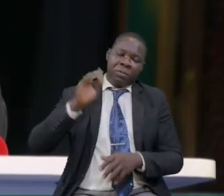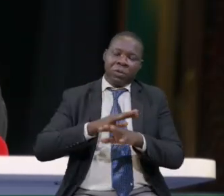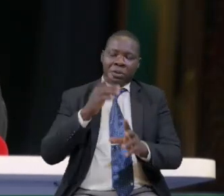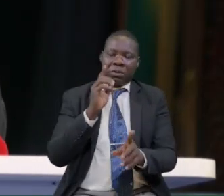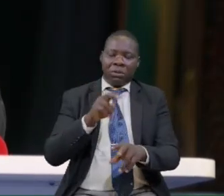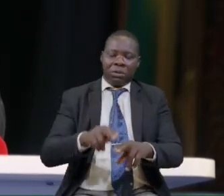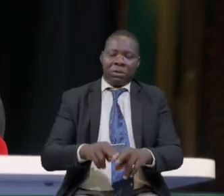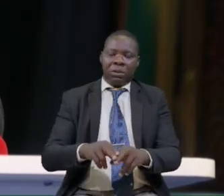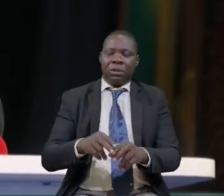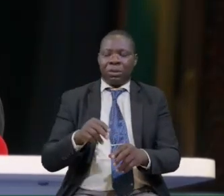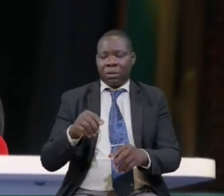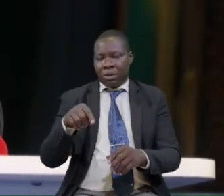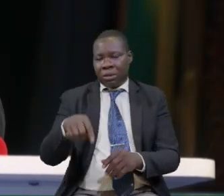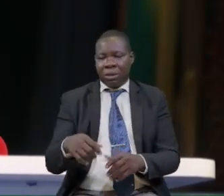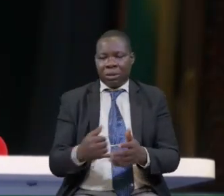great blessing,